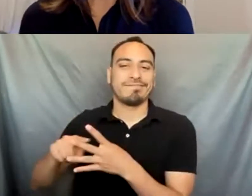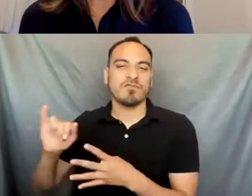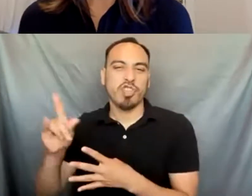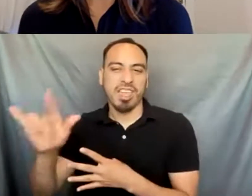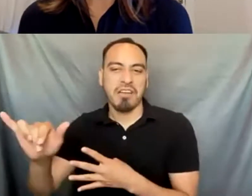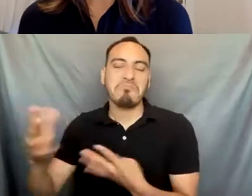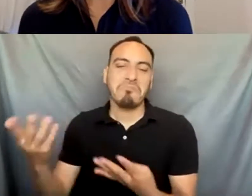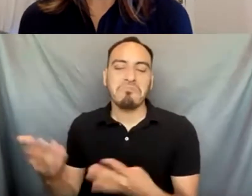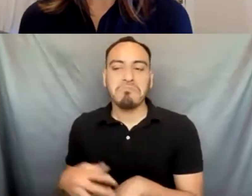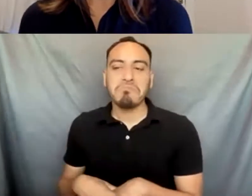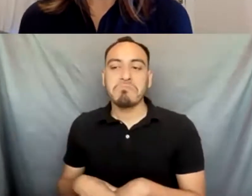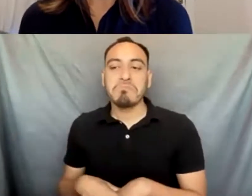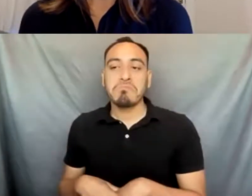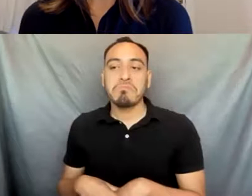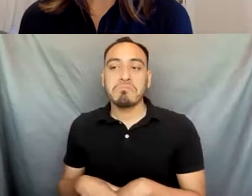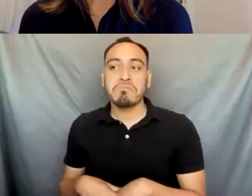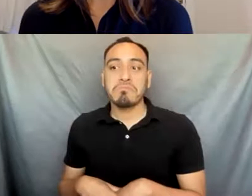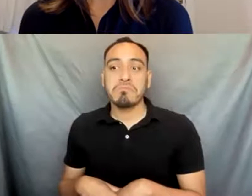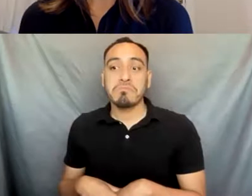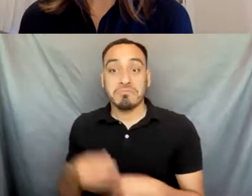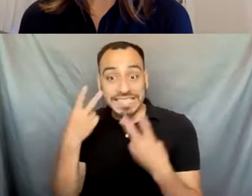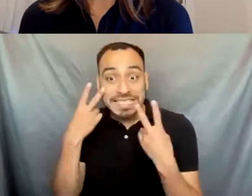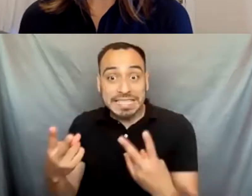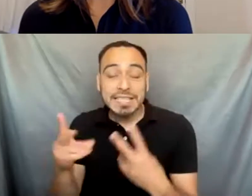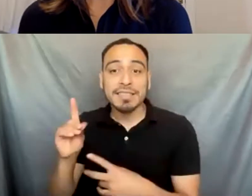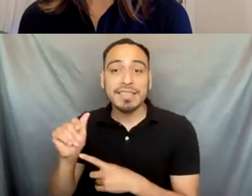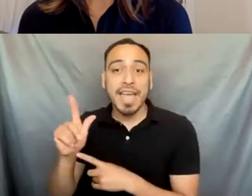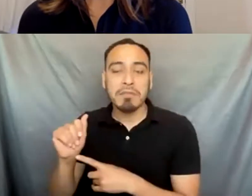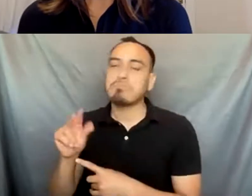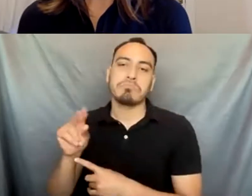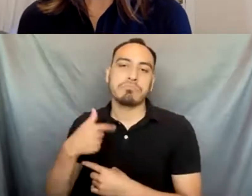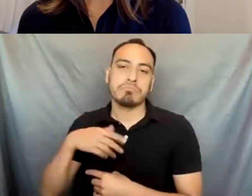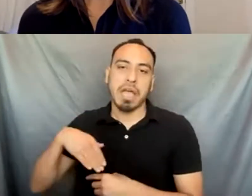I haven't seen any of the data yet, but